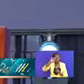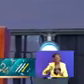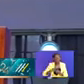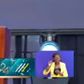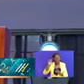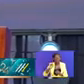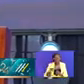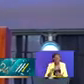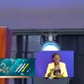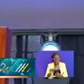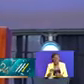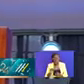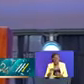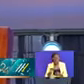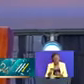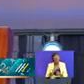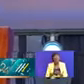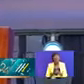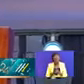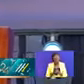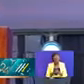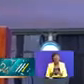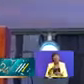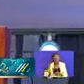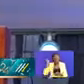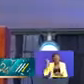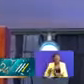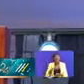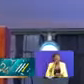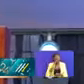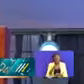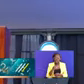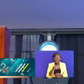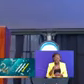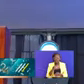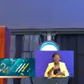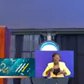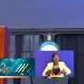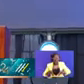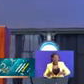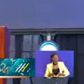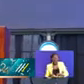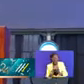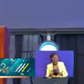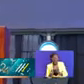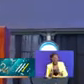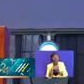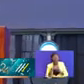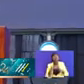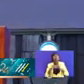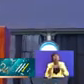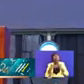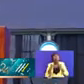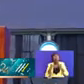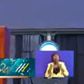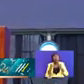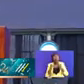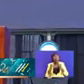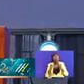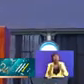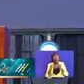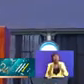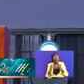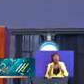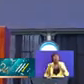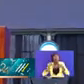exploits and abundance there must be a pathway of of Priestly hood that has